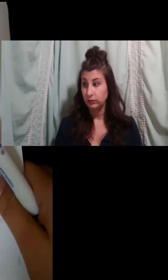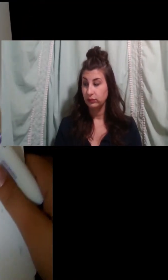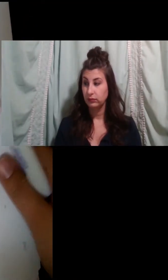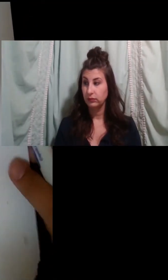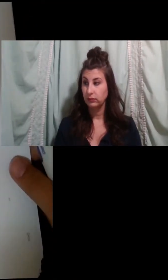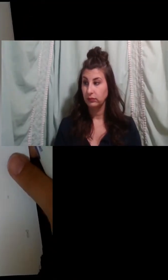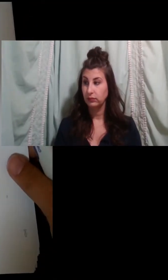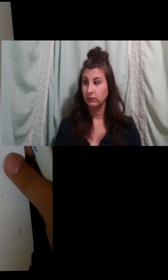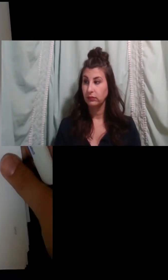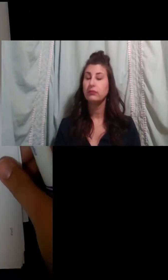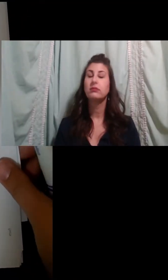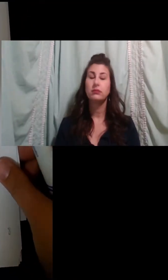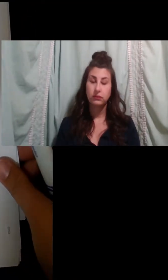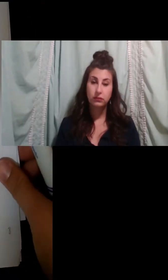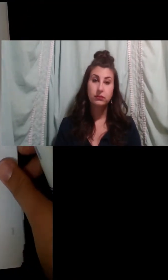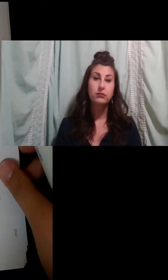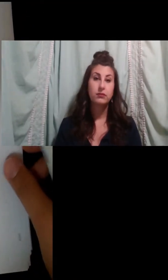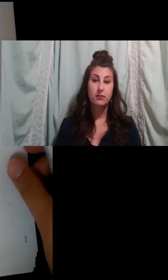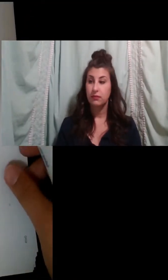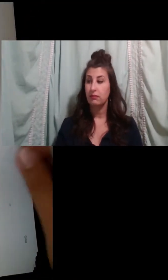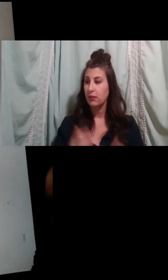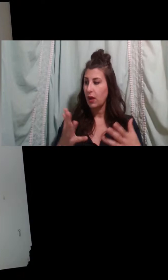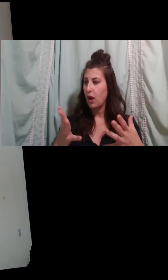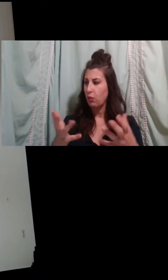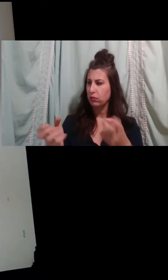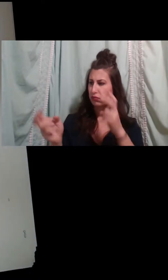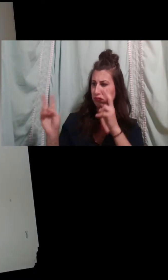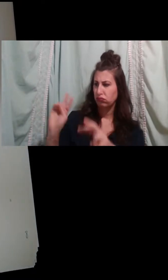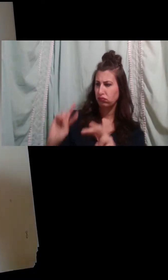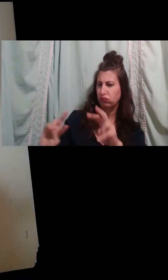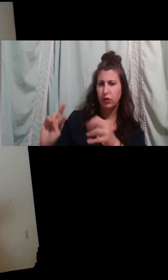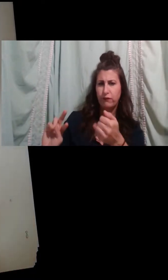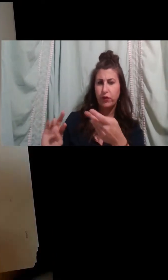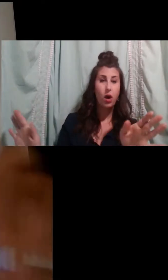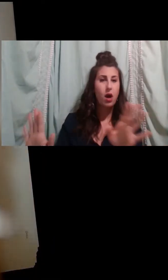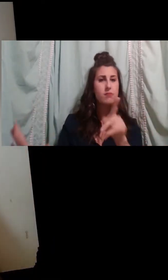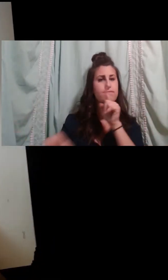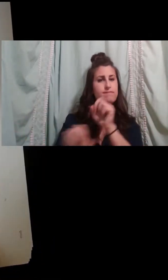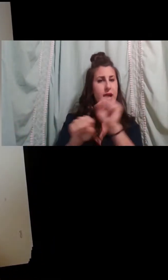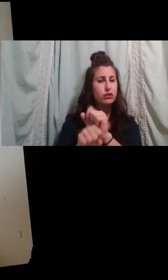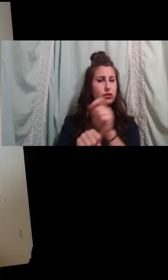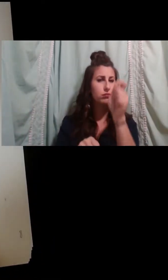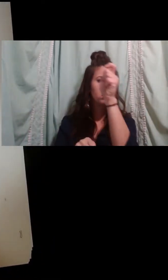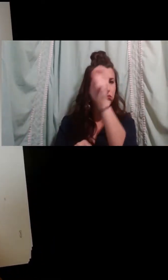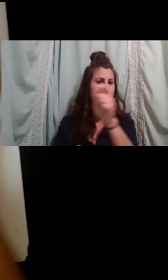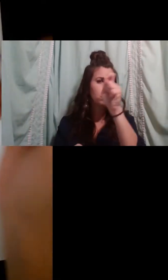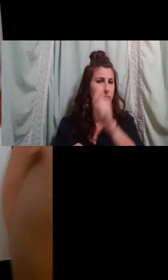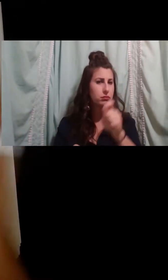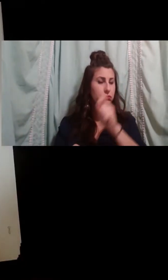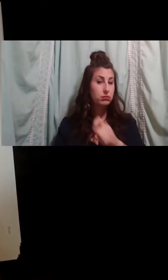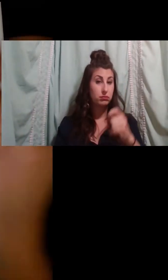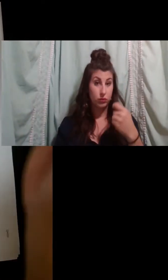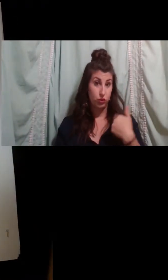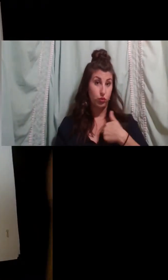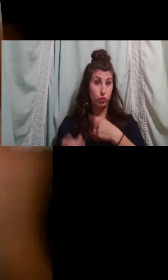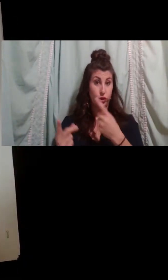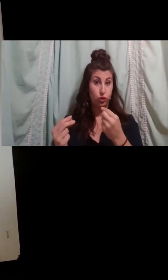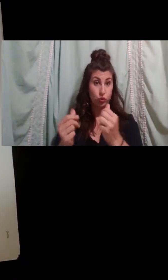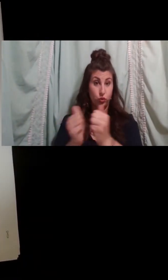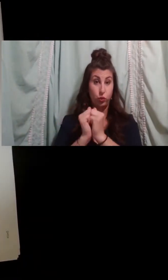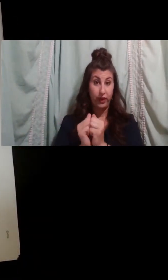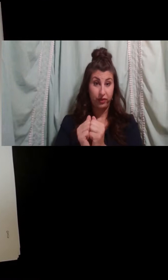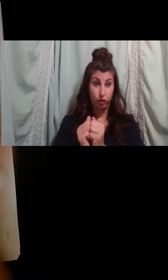So let's go ahead and look at a couple of these. Actually, I'm going to circle a couple that we are going to do